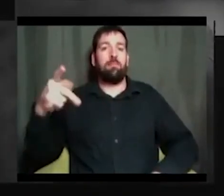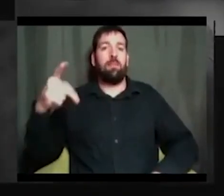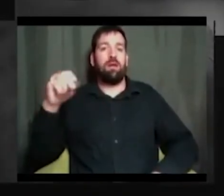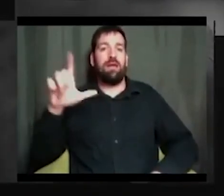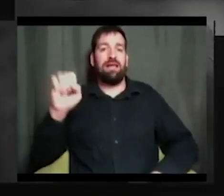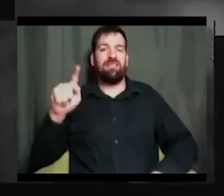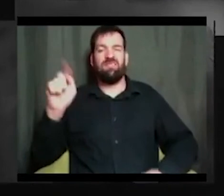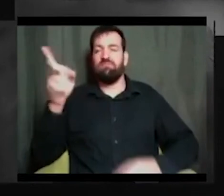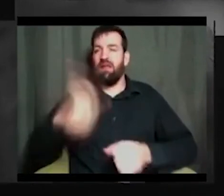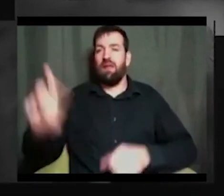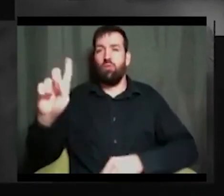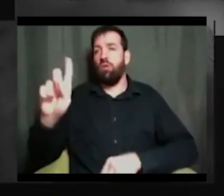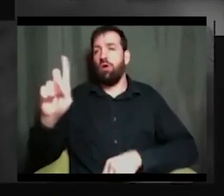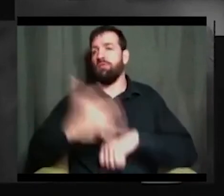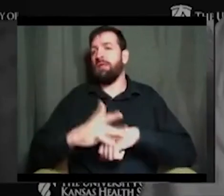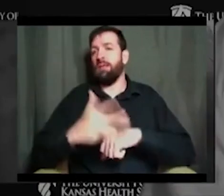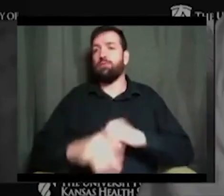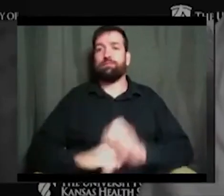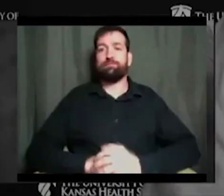available.